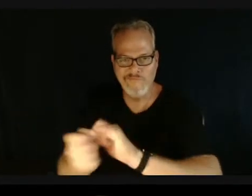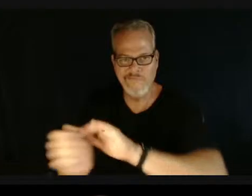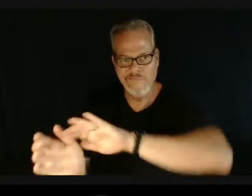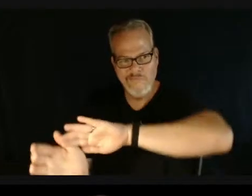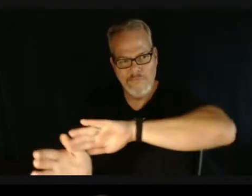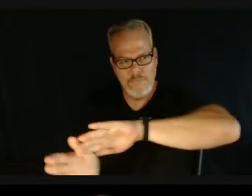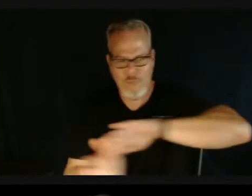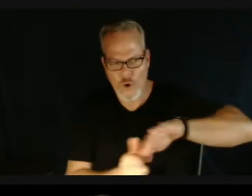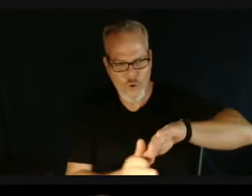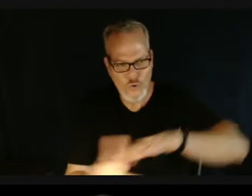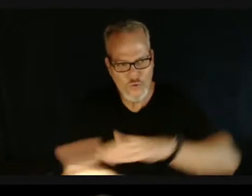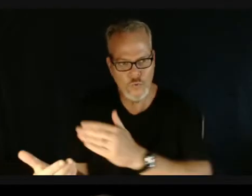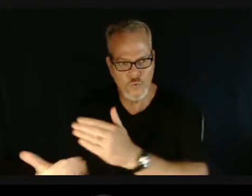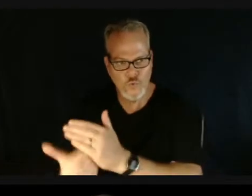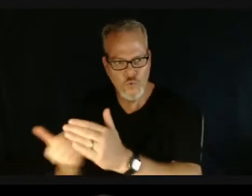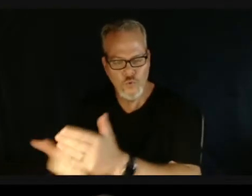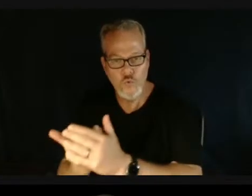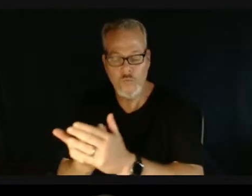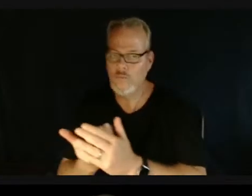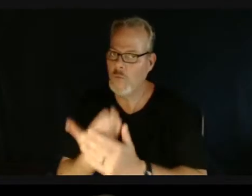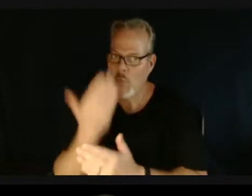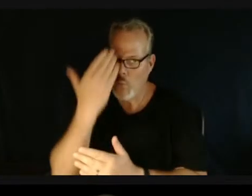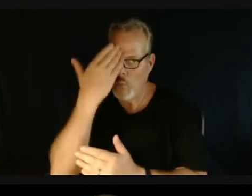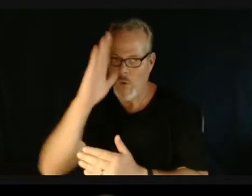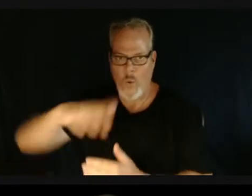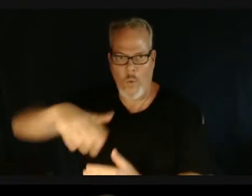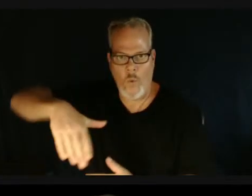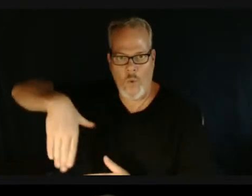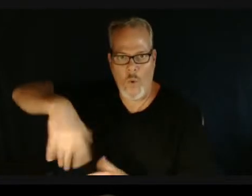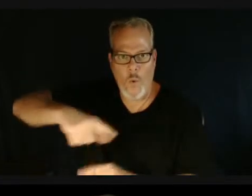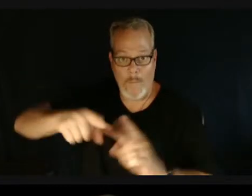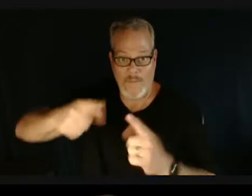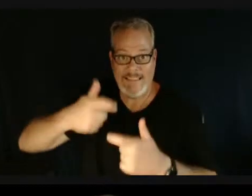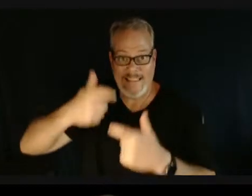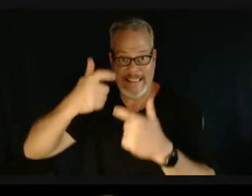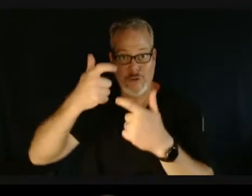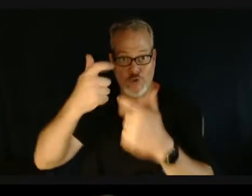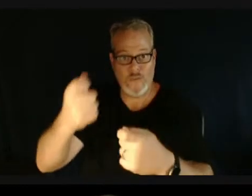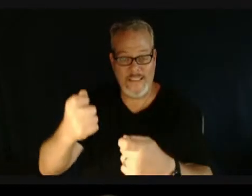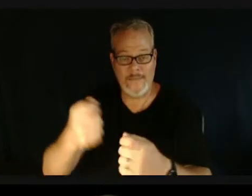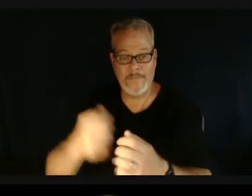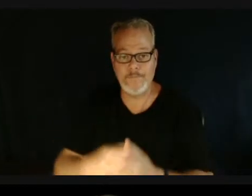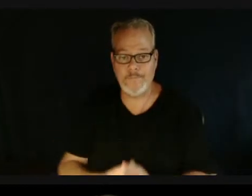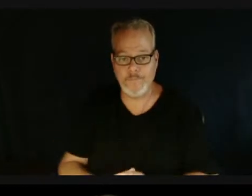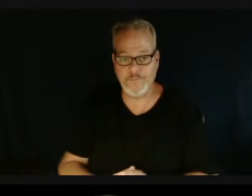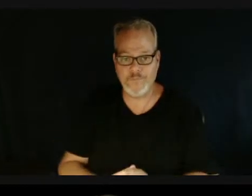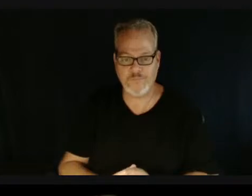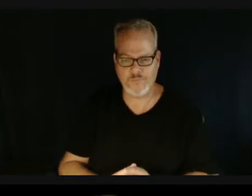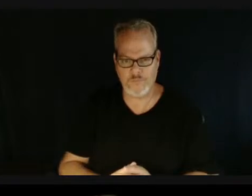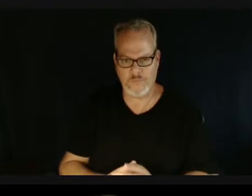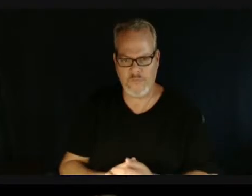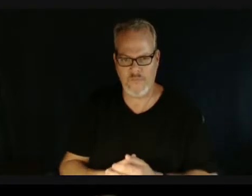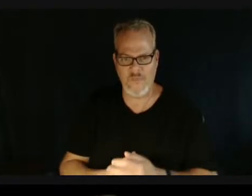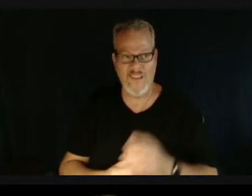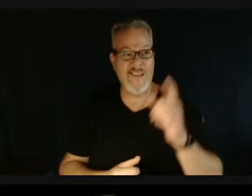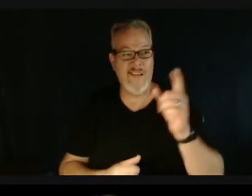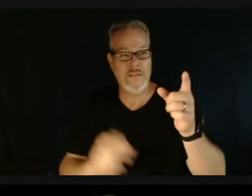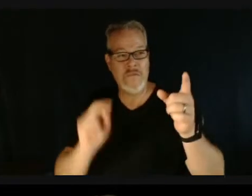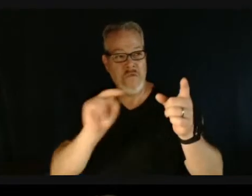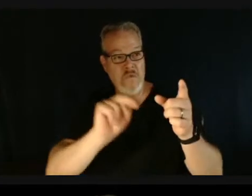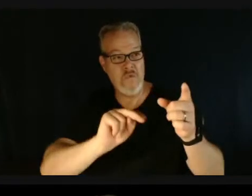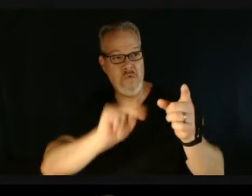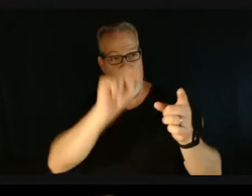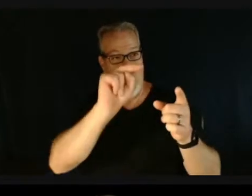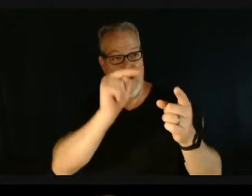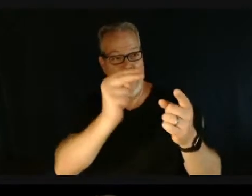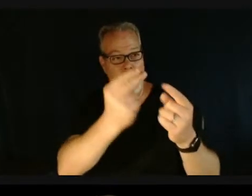area. Not quite clear yet, but there are some interesting clues, like how can you have the north vent just bubbling or shut